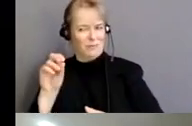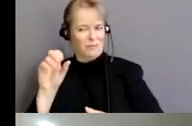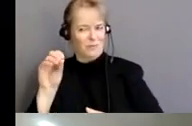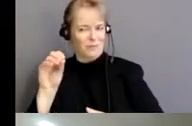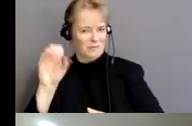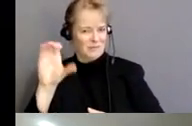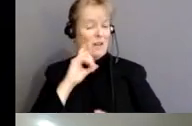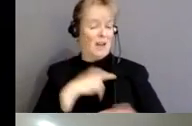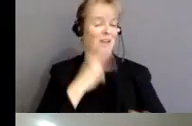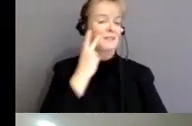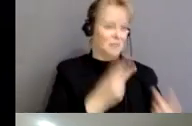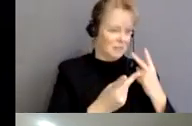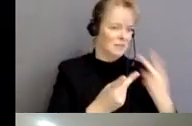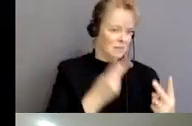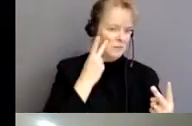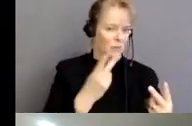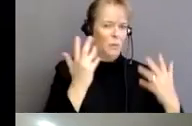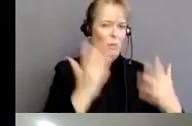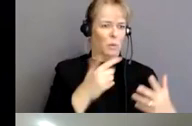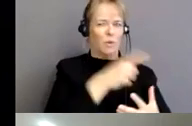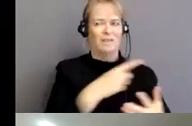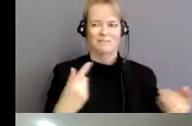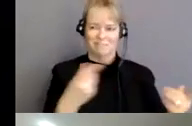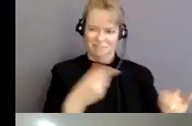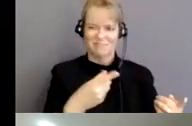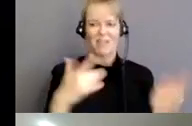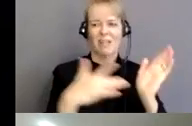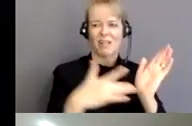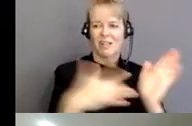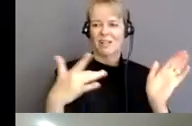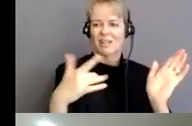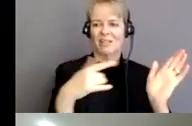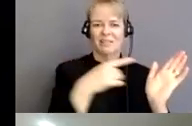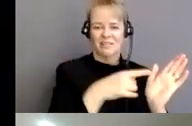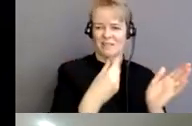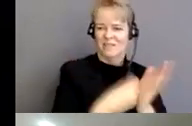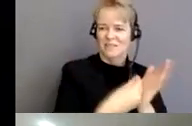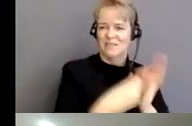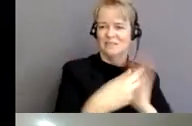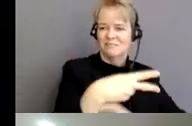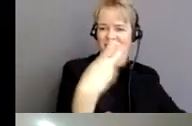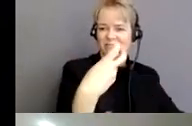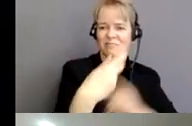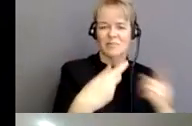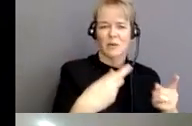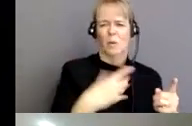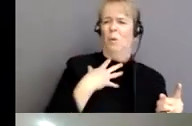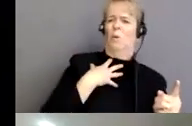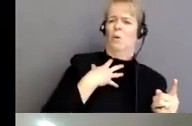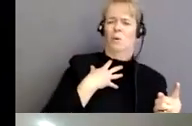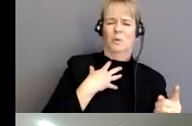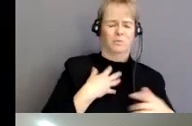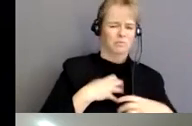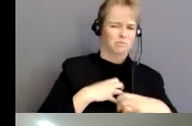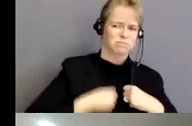when people are victimized with respect to their finances in particular. You know, there's lots